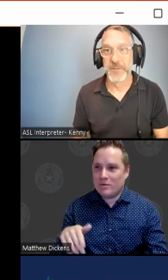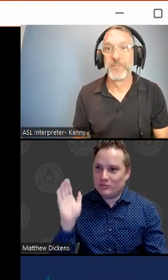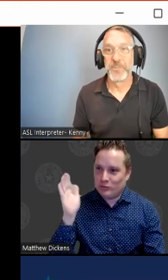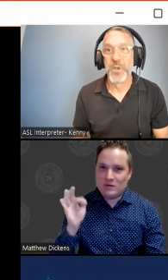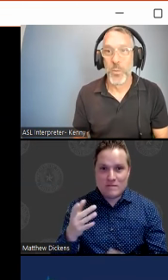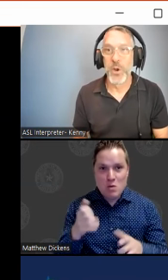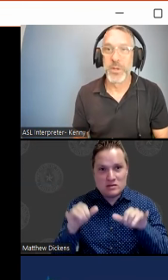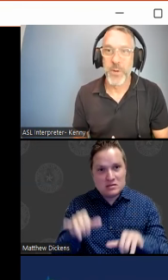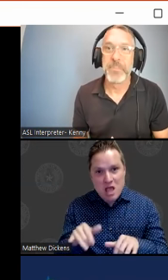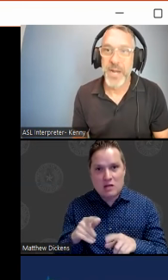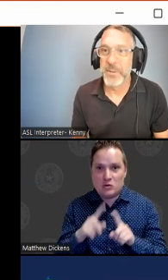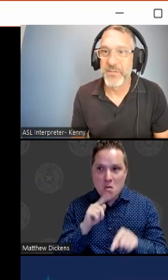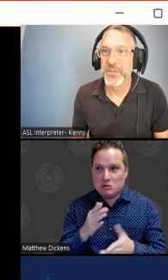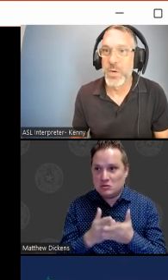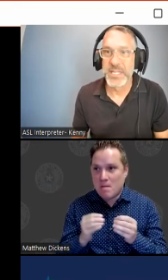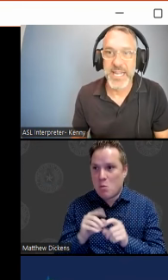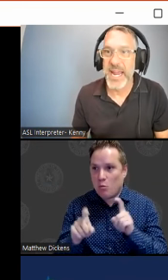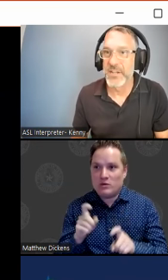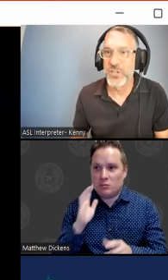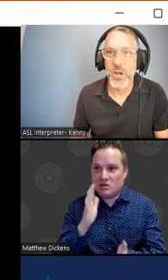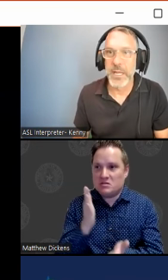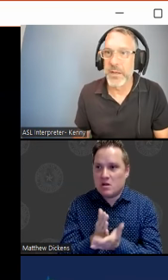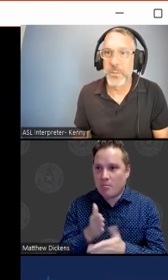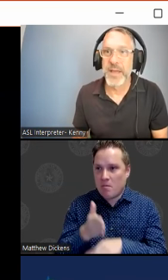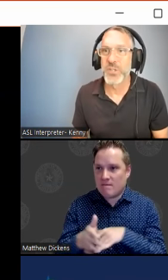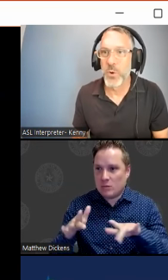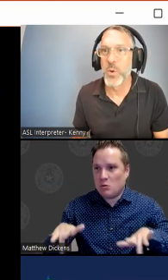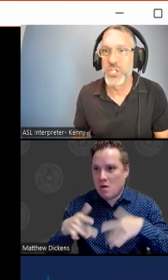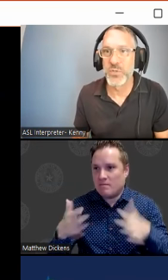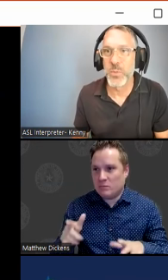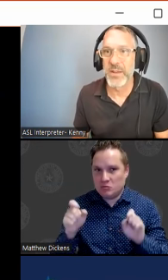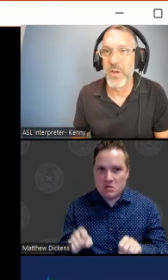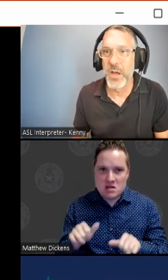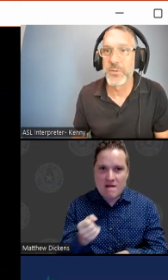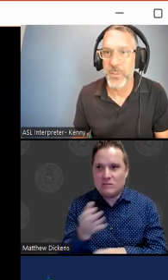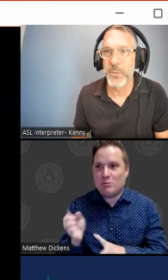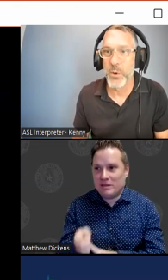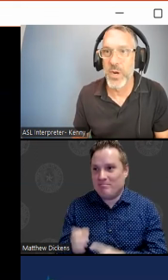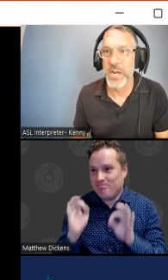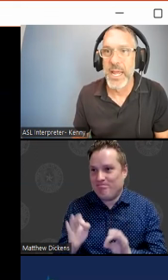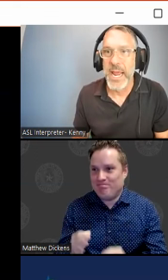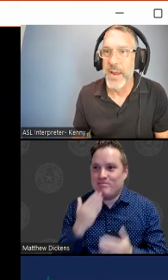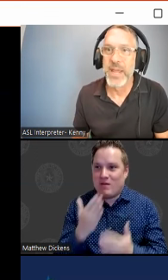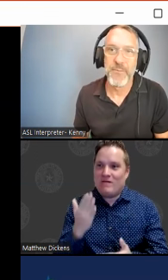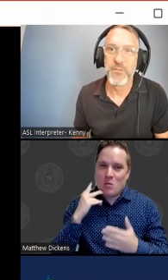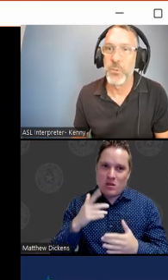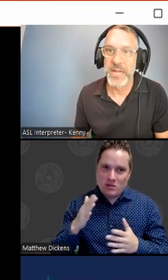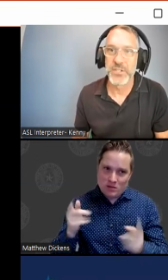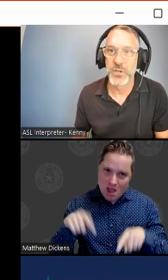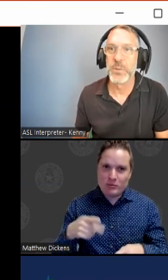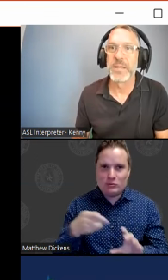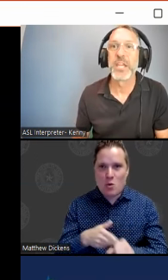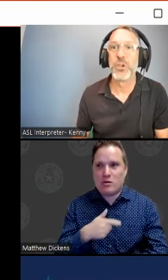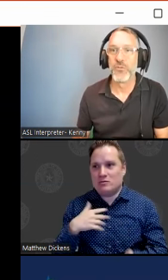much. We're going to wrap it up. If you want to stay and talk, okay, have some more questions, we can stop the recording and we have a few